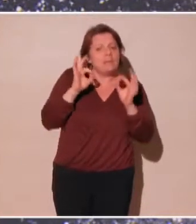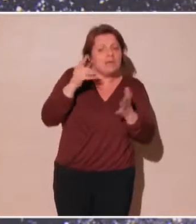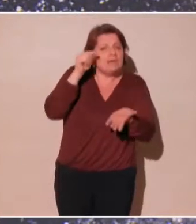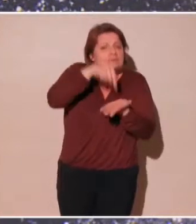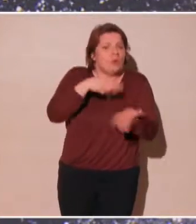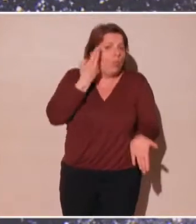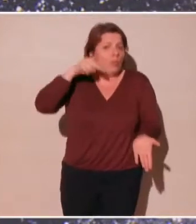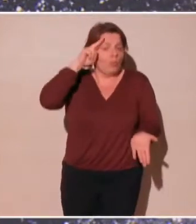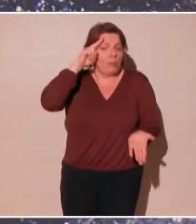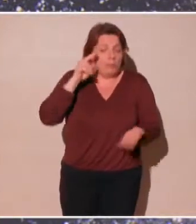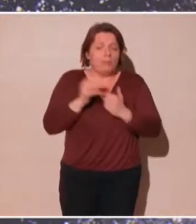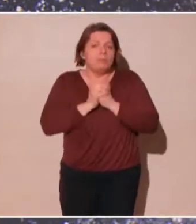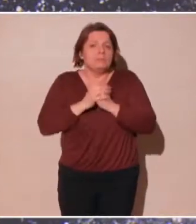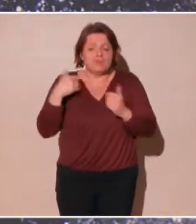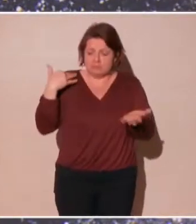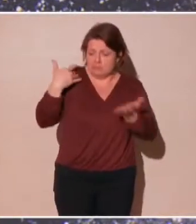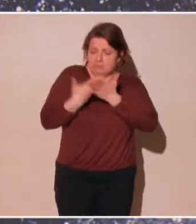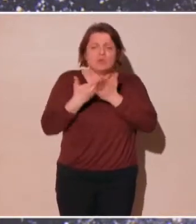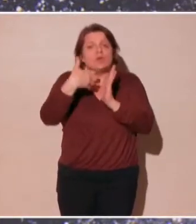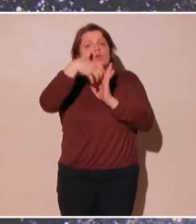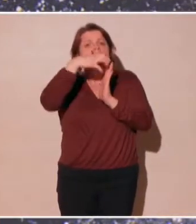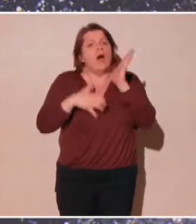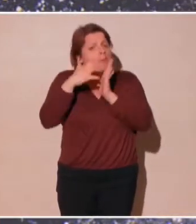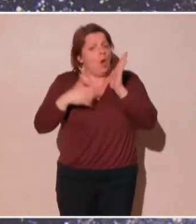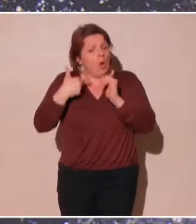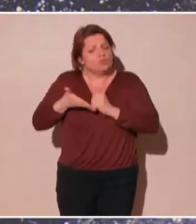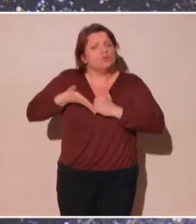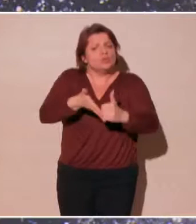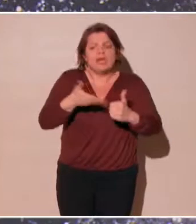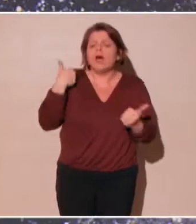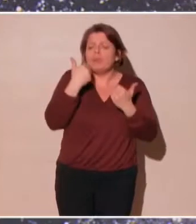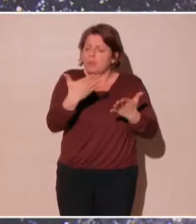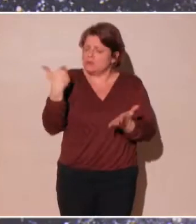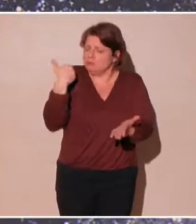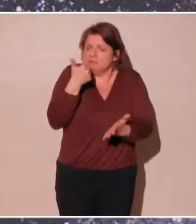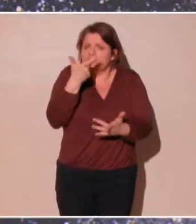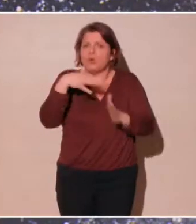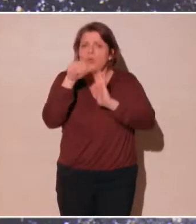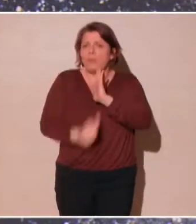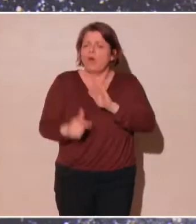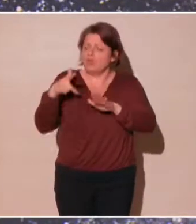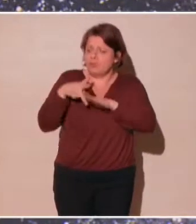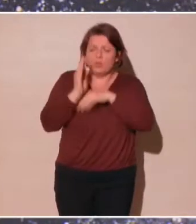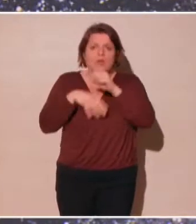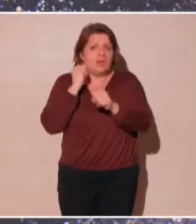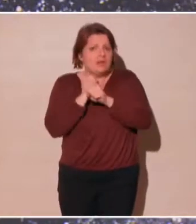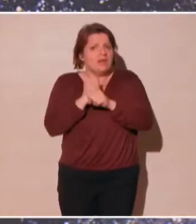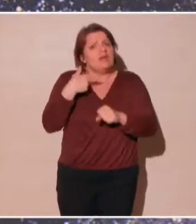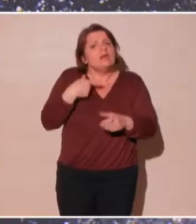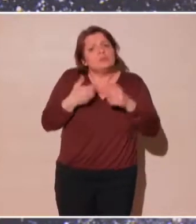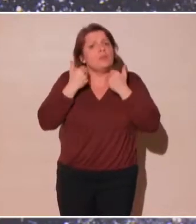also supported the report that you presented a few months ago. It was at the beginning of this year. In this report, you suggested to finance